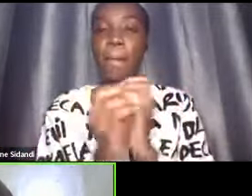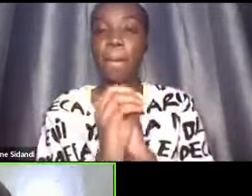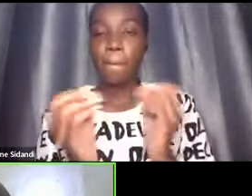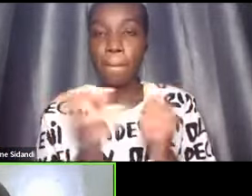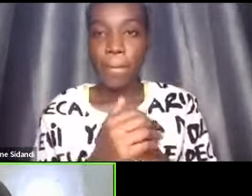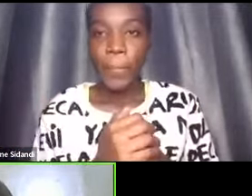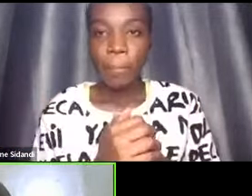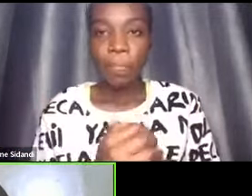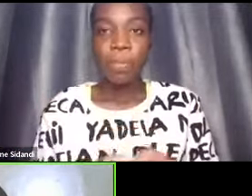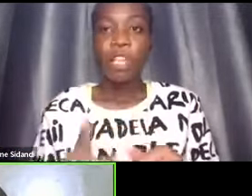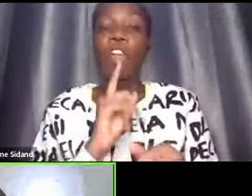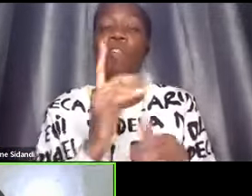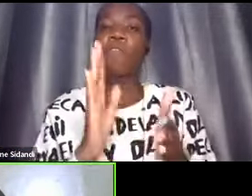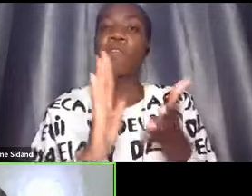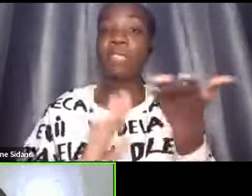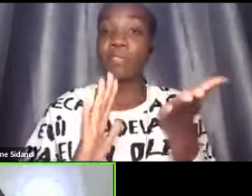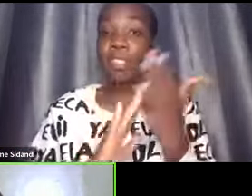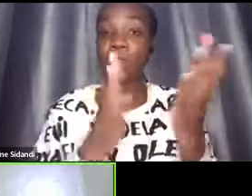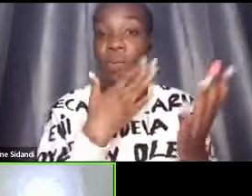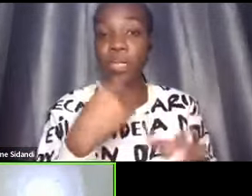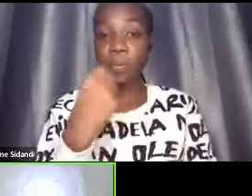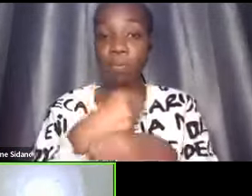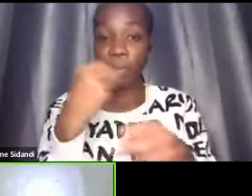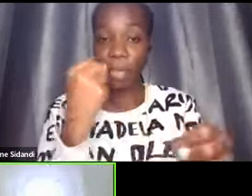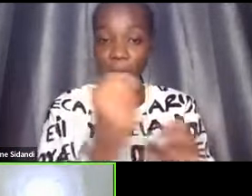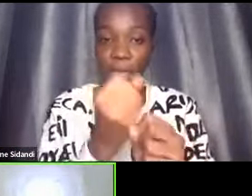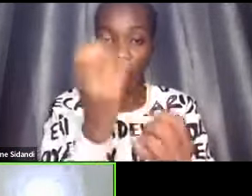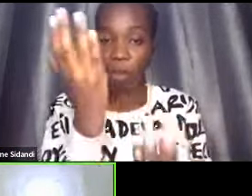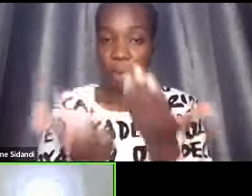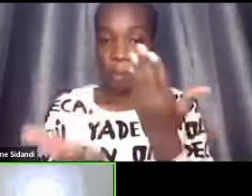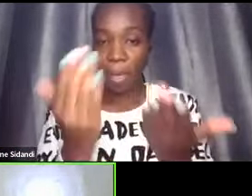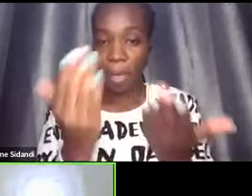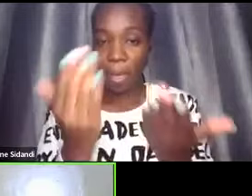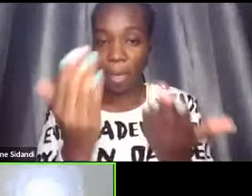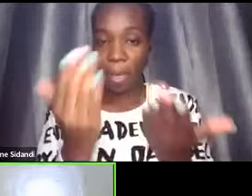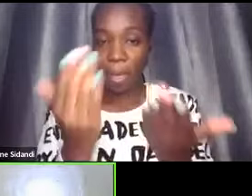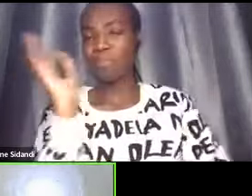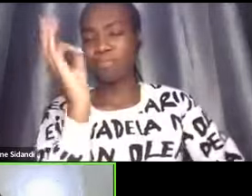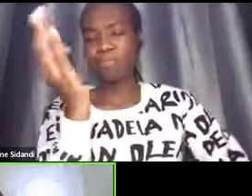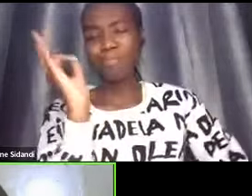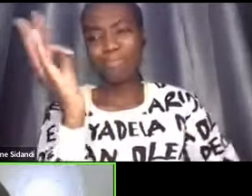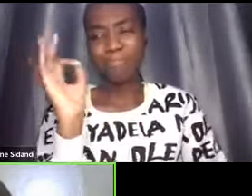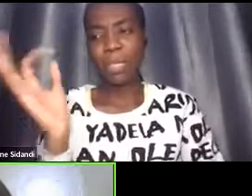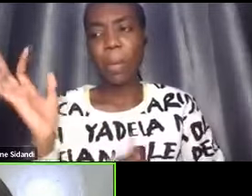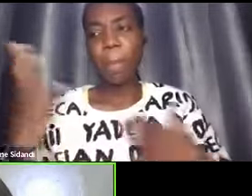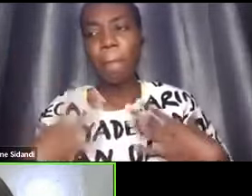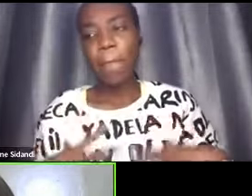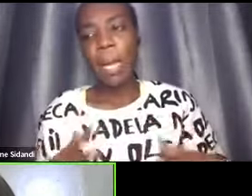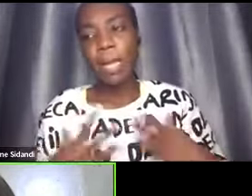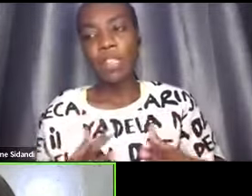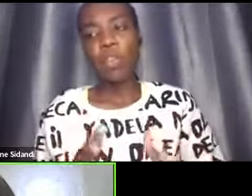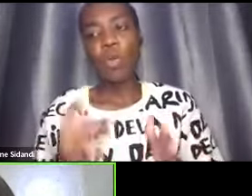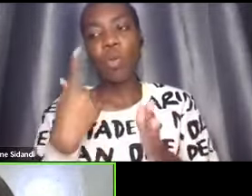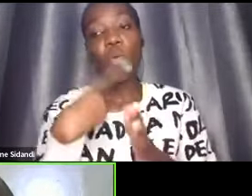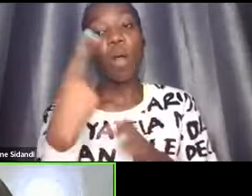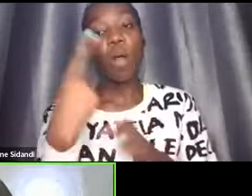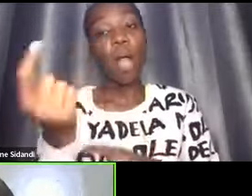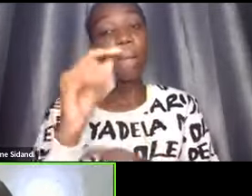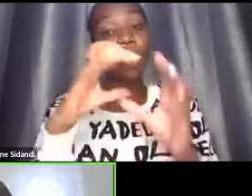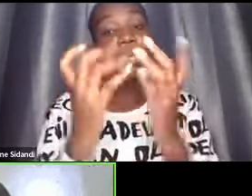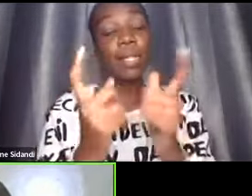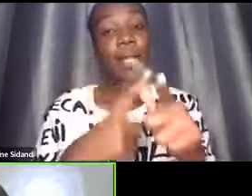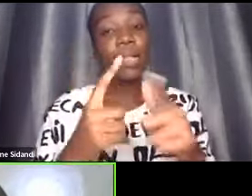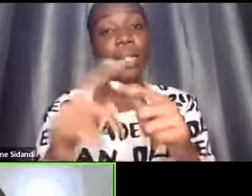I want to make a comparison here. There is a lecturer who comes to class and finds students quarreling with each other.